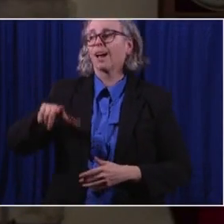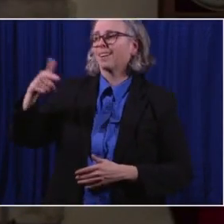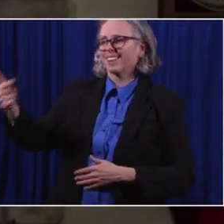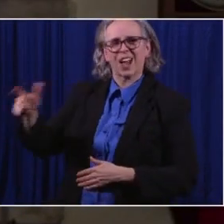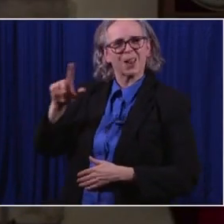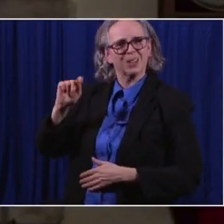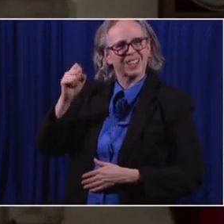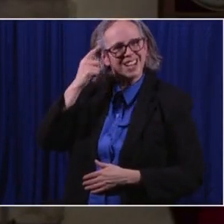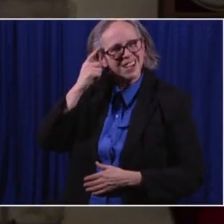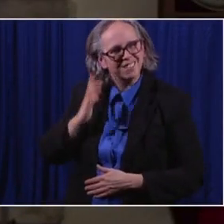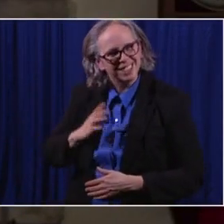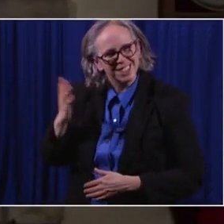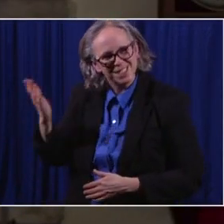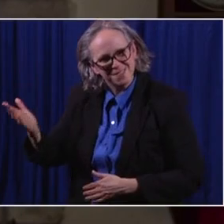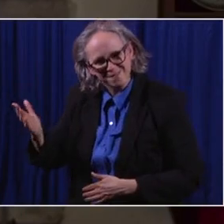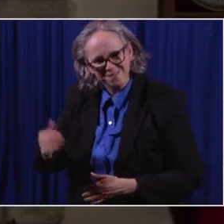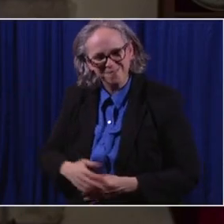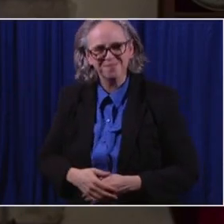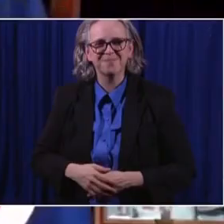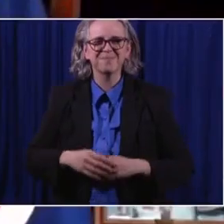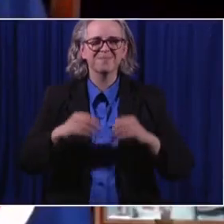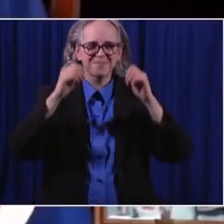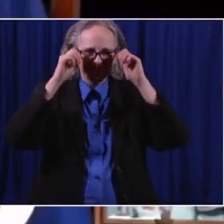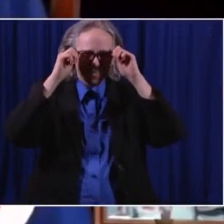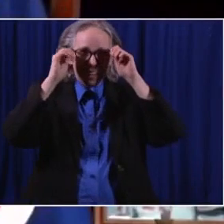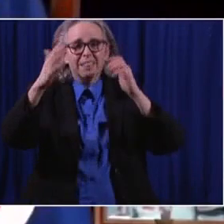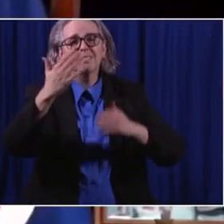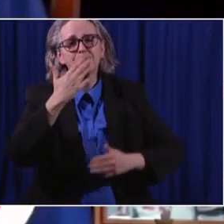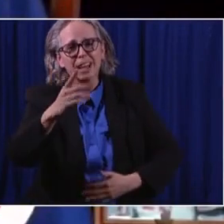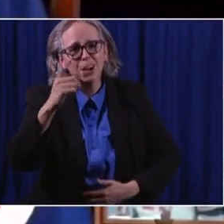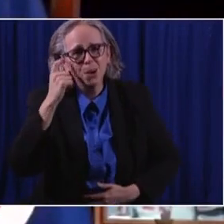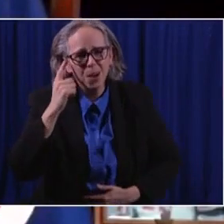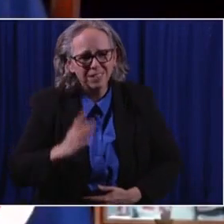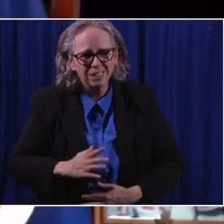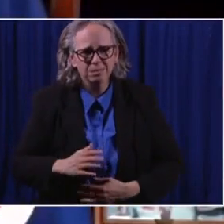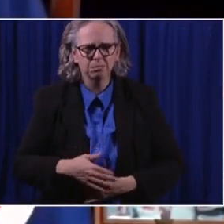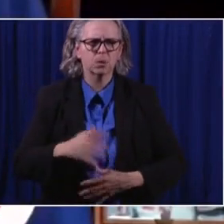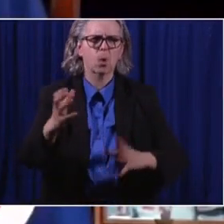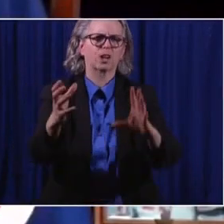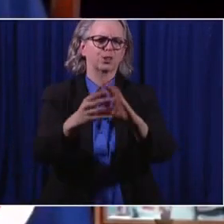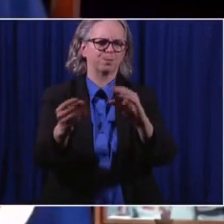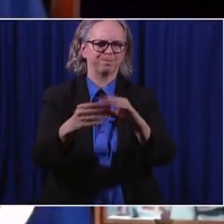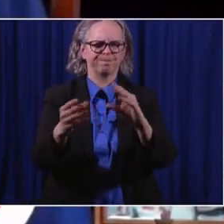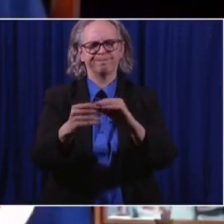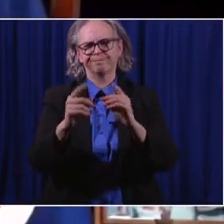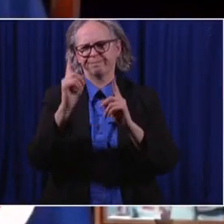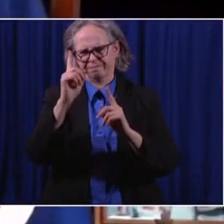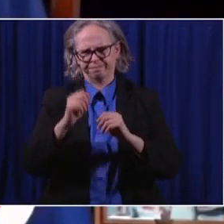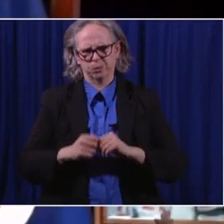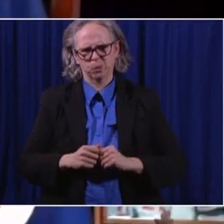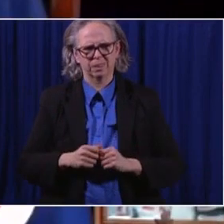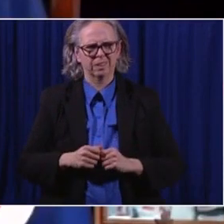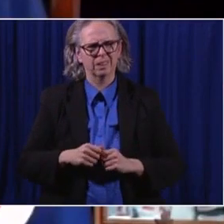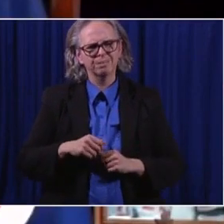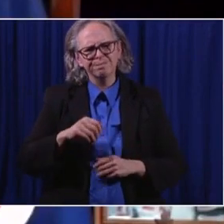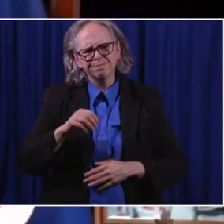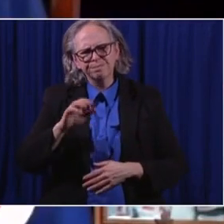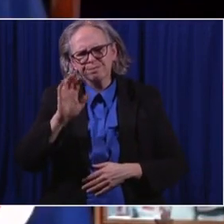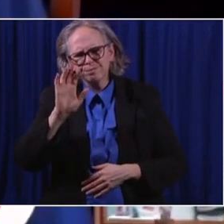Thank you, Governor. I just want to open by offering some words of support for the decision you made about